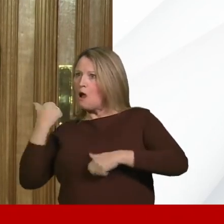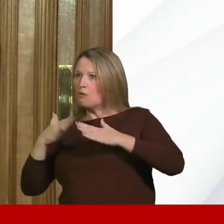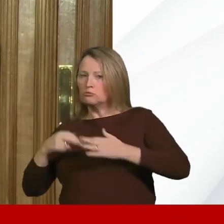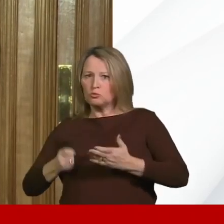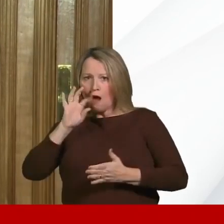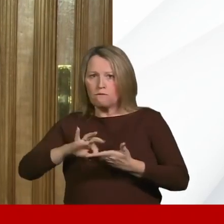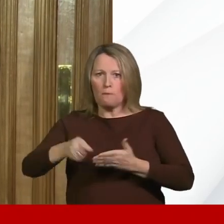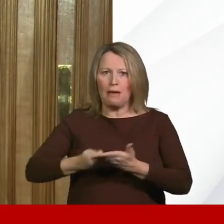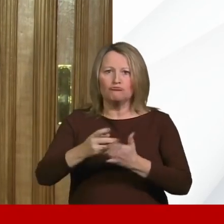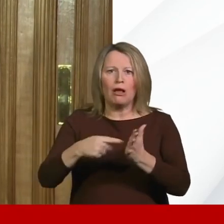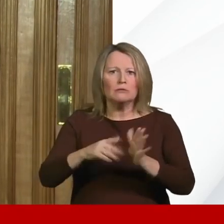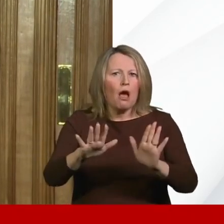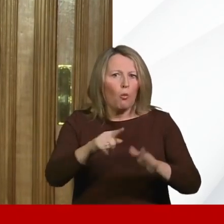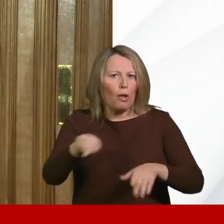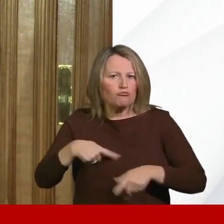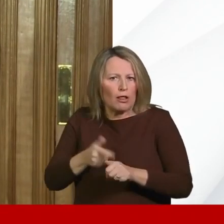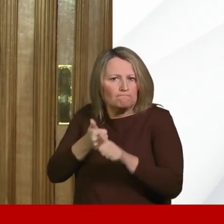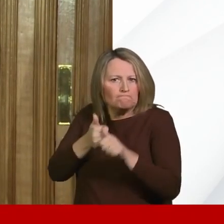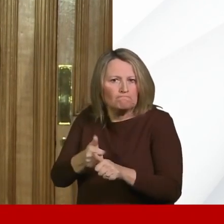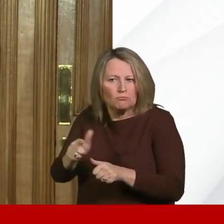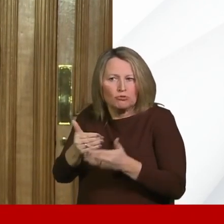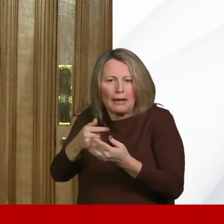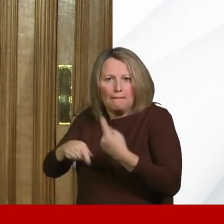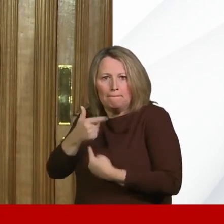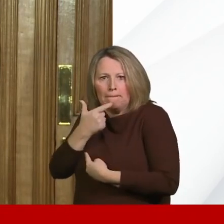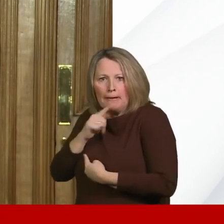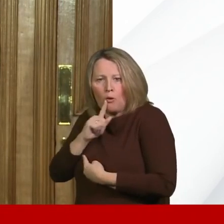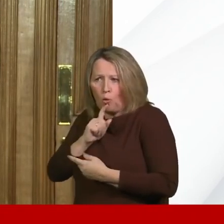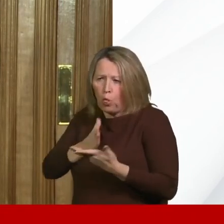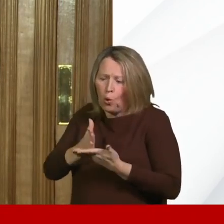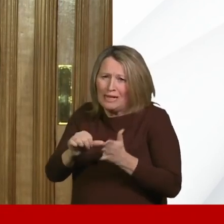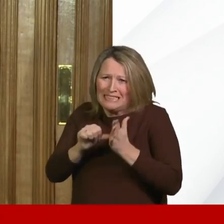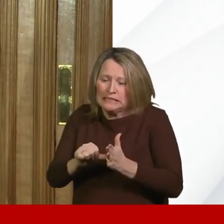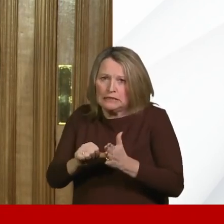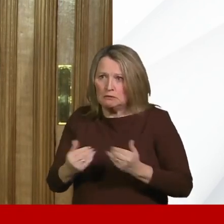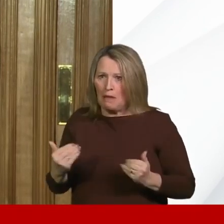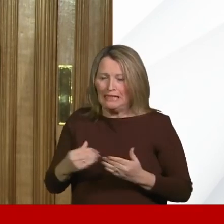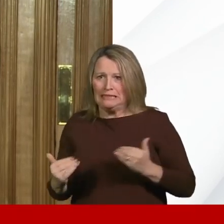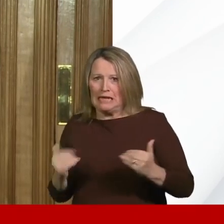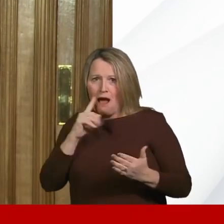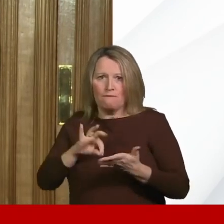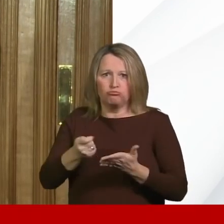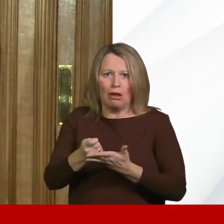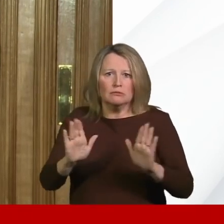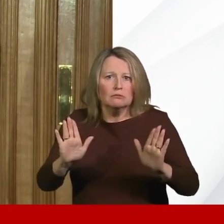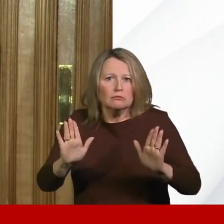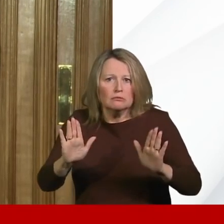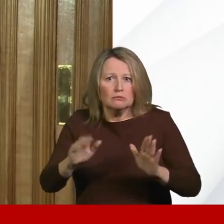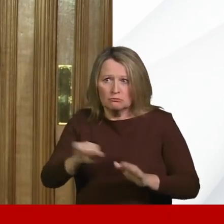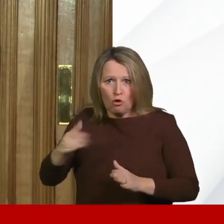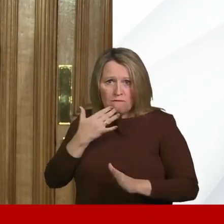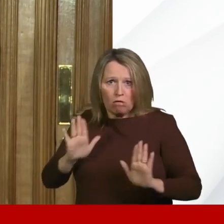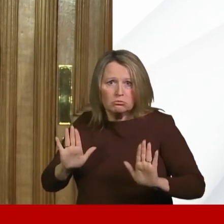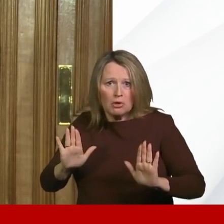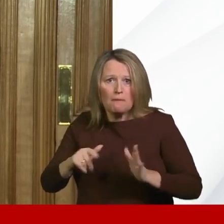we penalise people when you have an economic upset that is the direct result of the government's actions, the